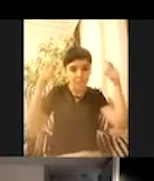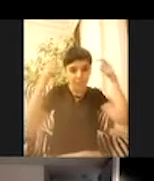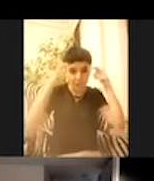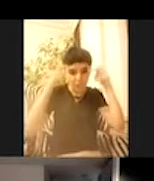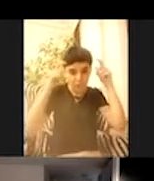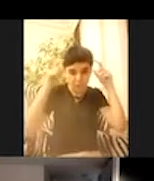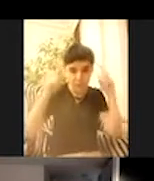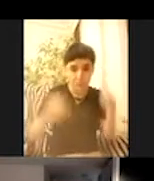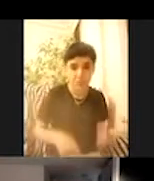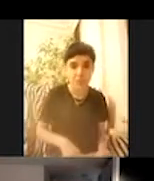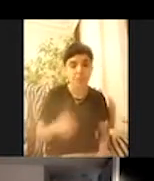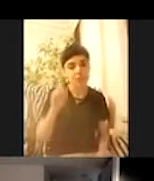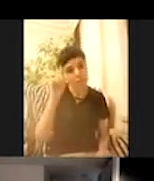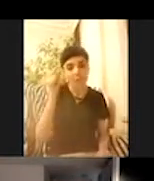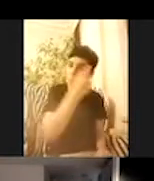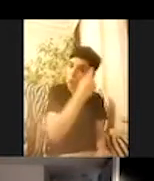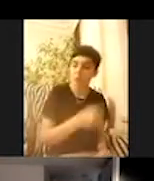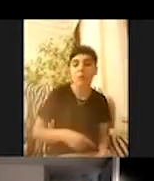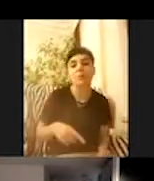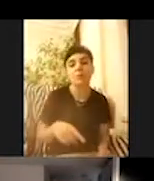it's a picture of me